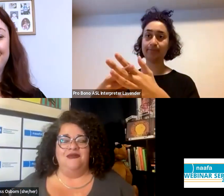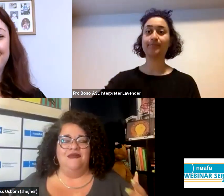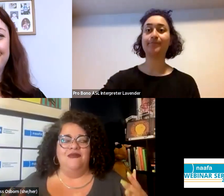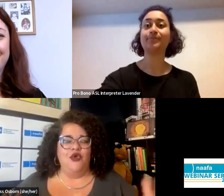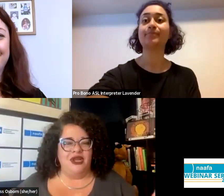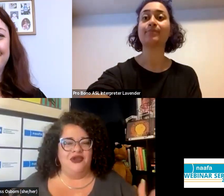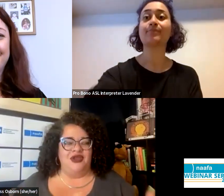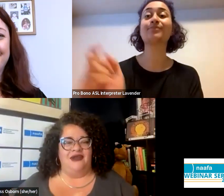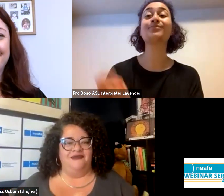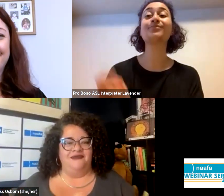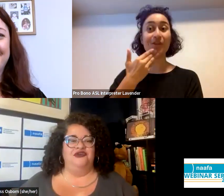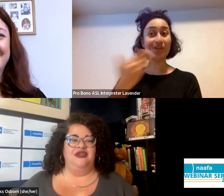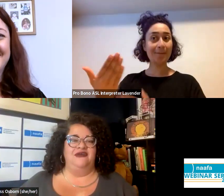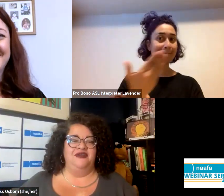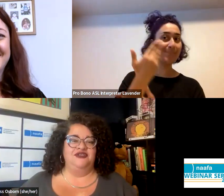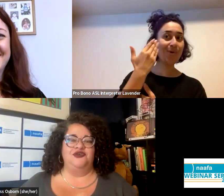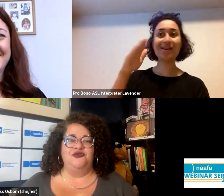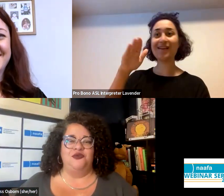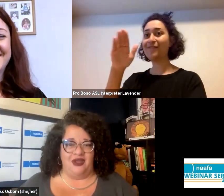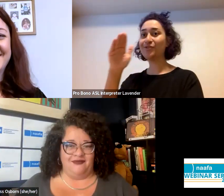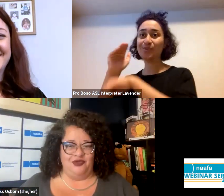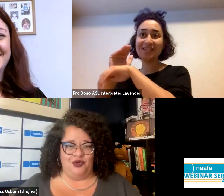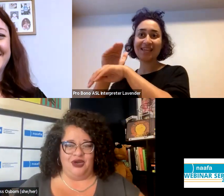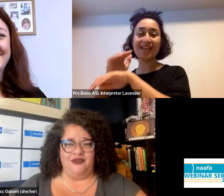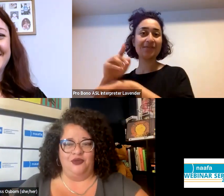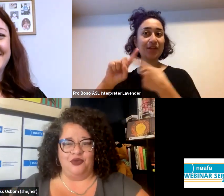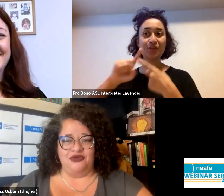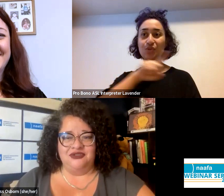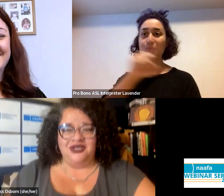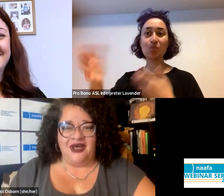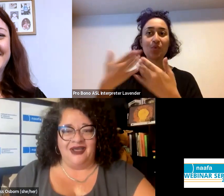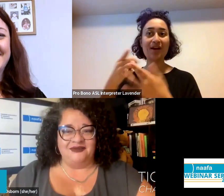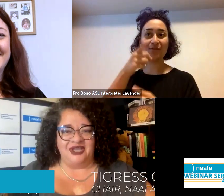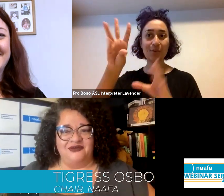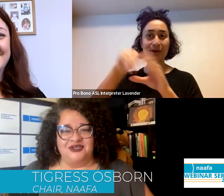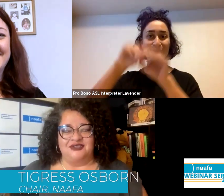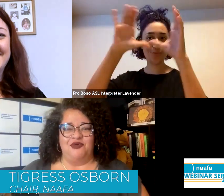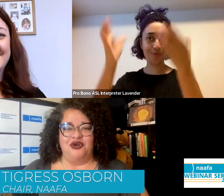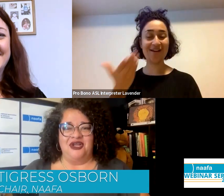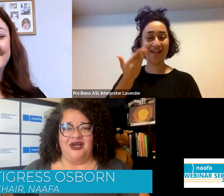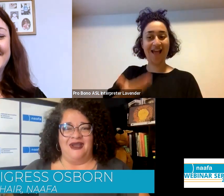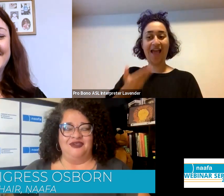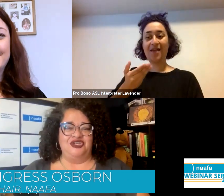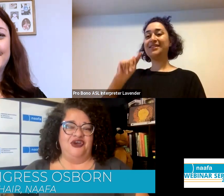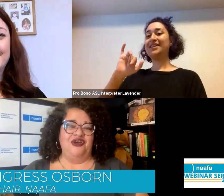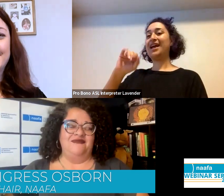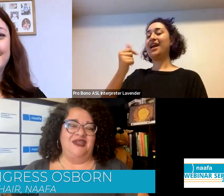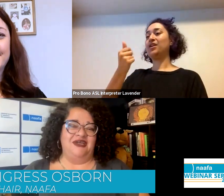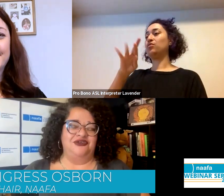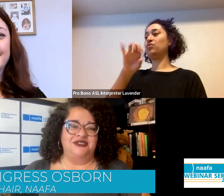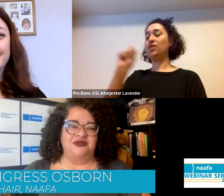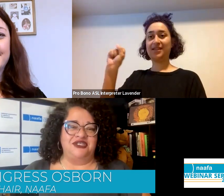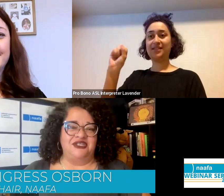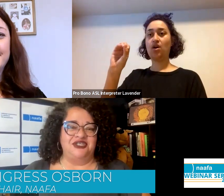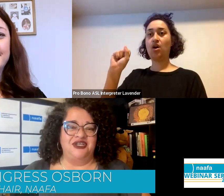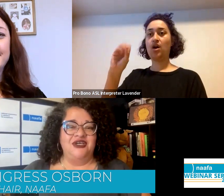Good morning, good afternoon, good evening to you, wherever you are in the world. I am Tigress Osborne. I'm the chair of the